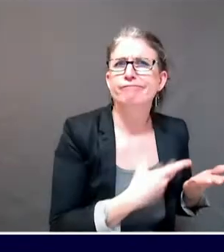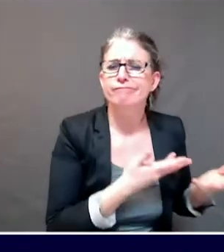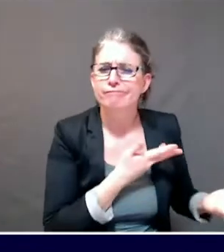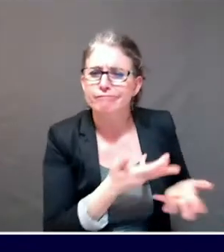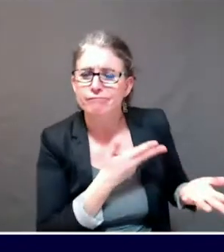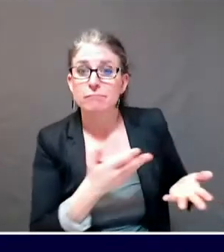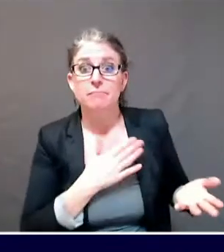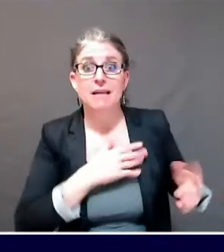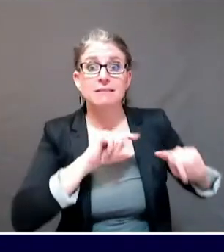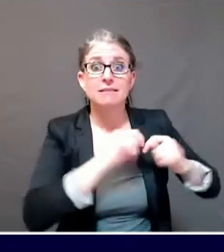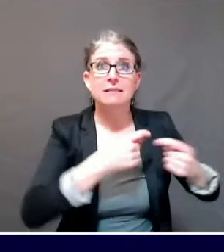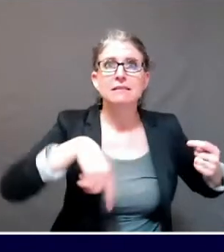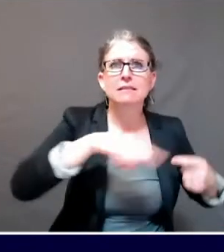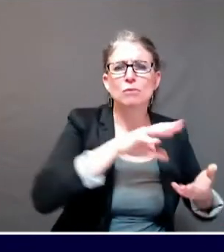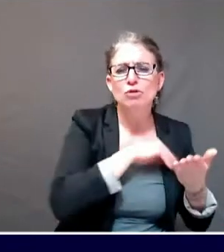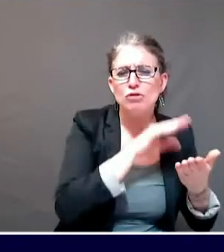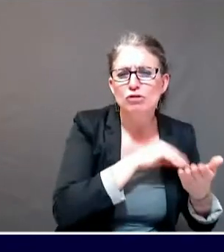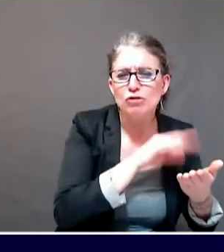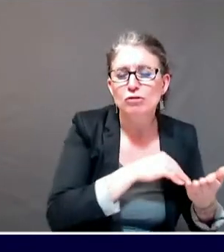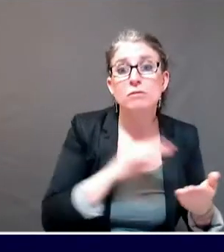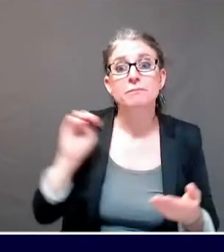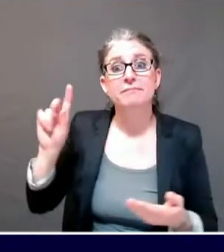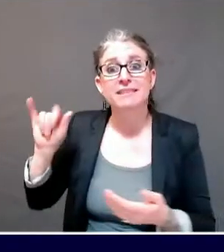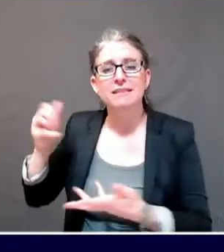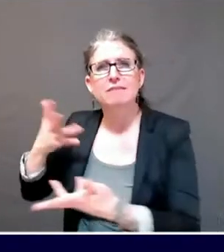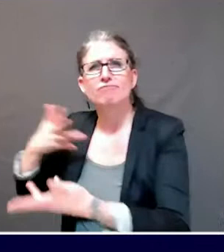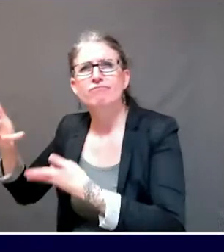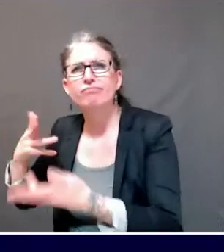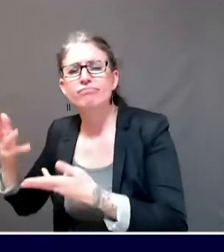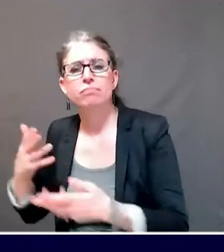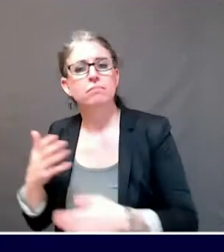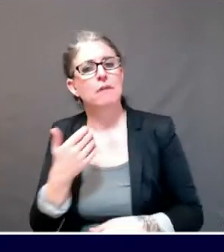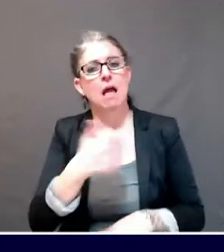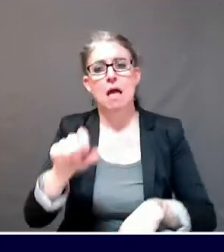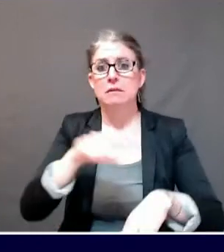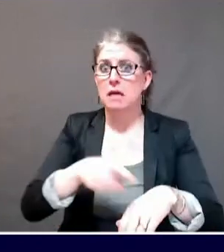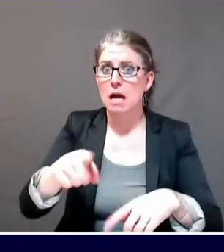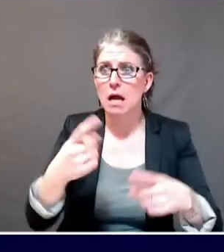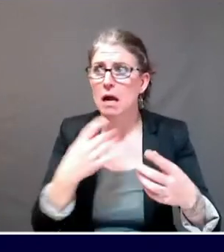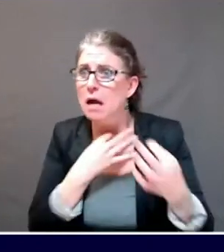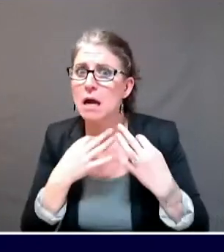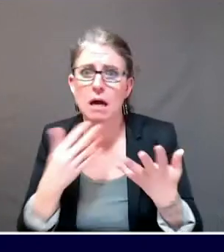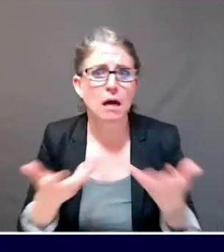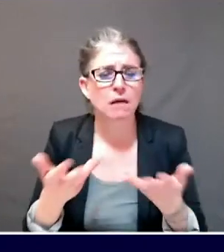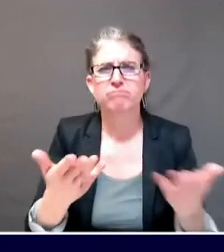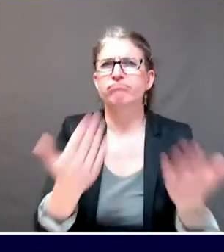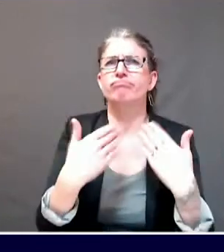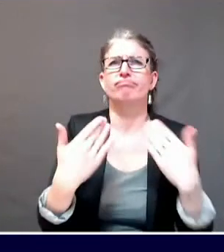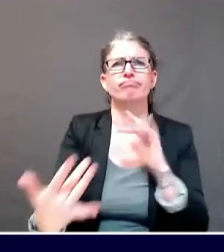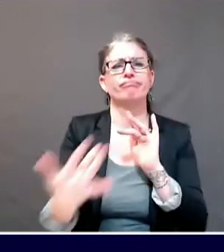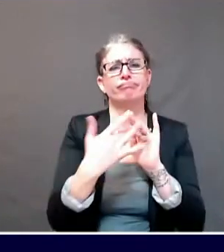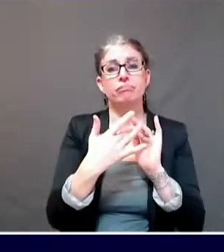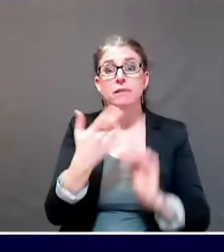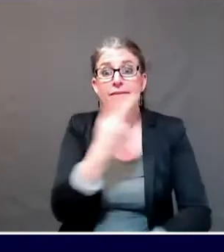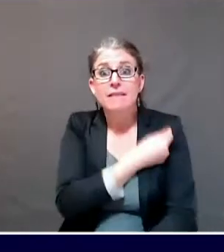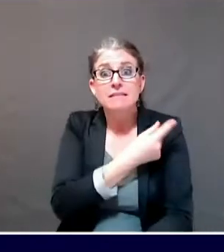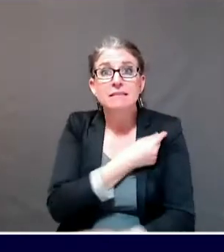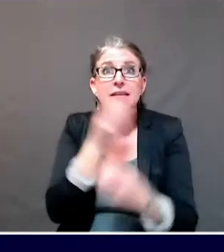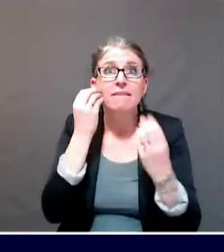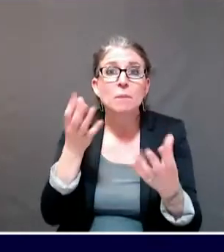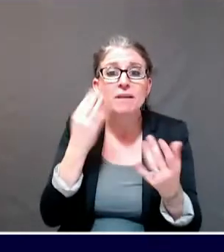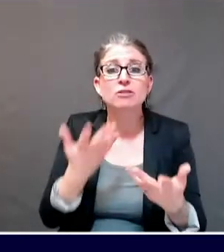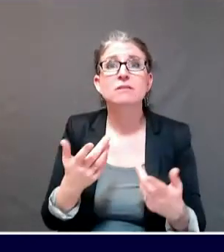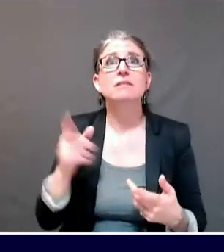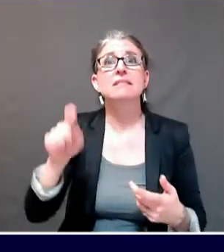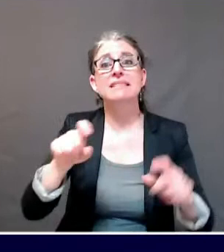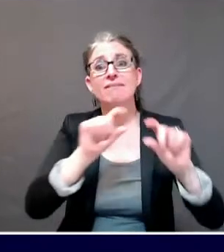other venues. Please keep sending us those questions, either about the vaccine or about vaccination. And from time to time,